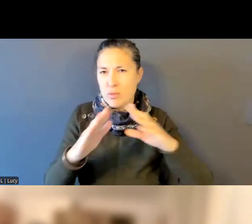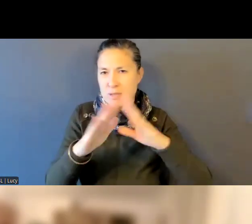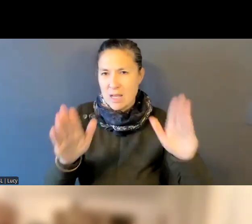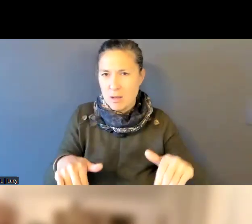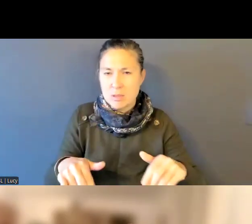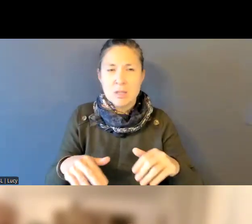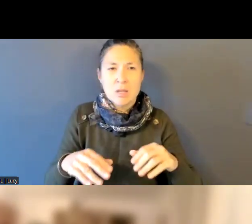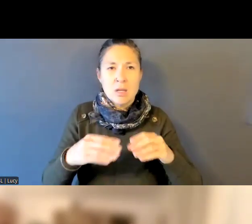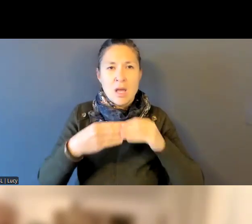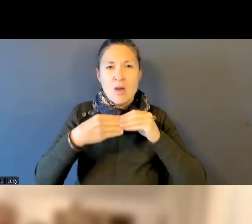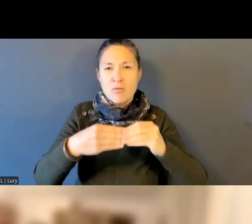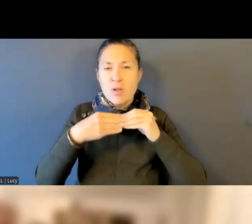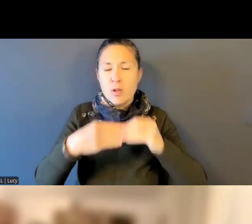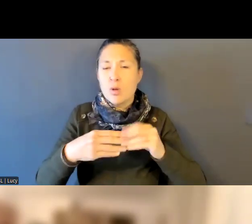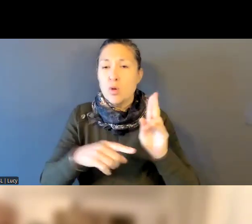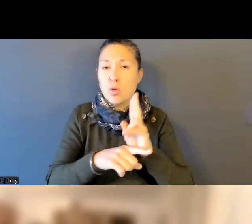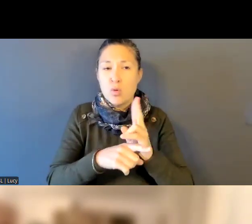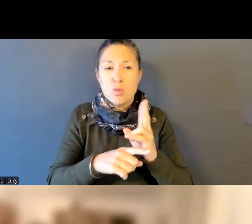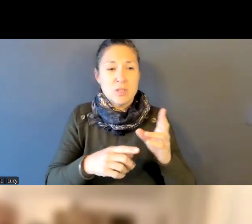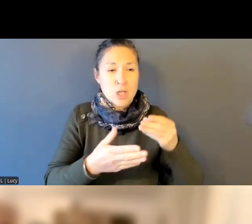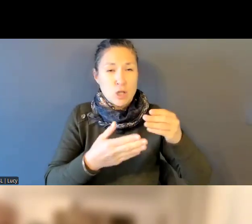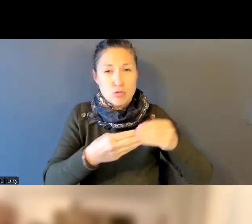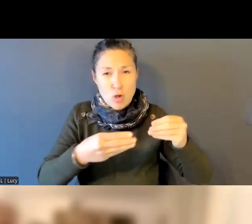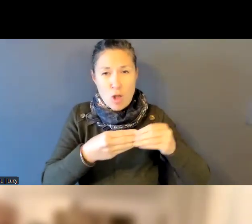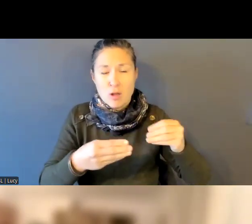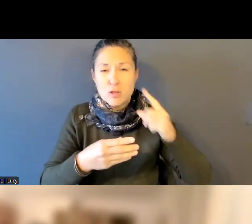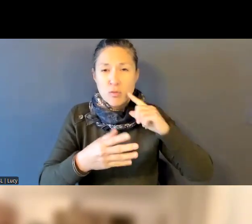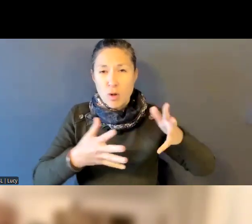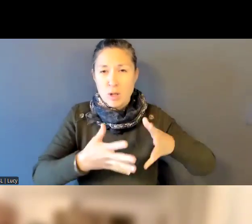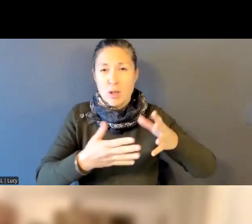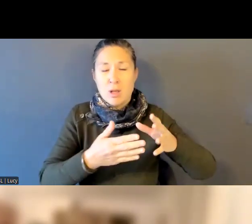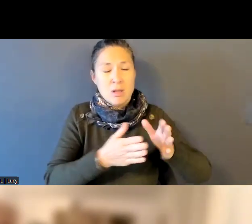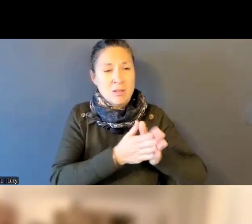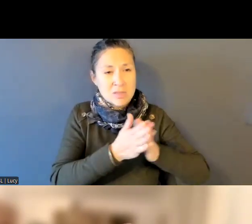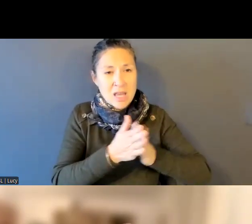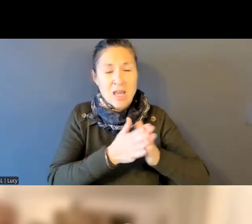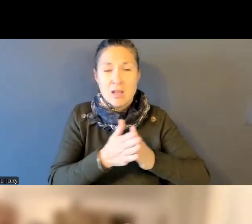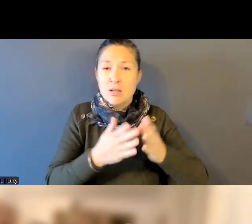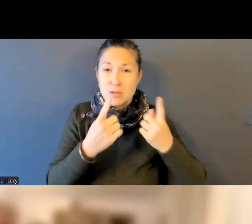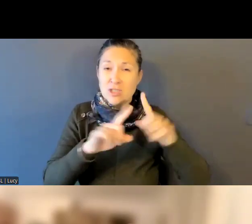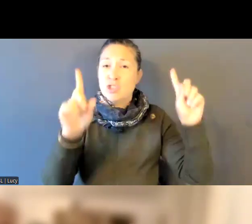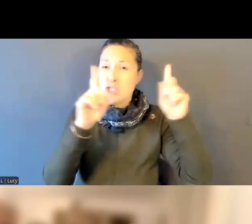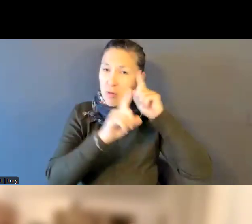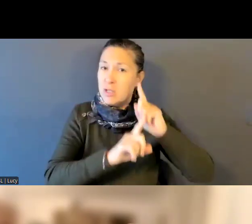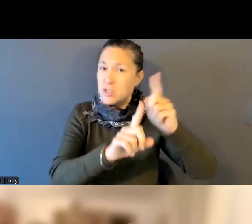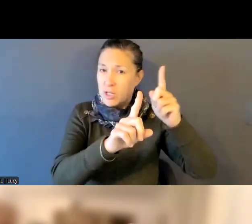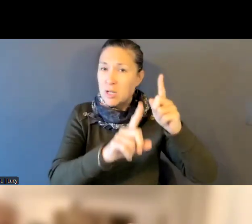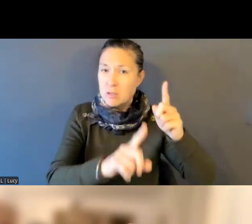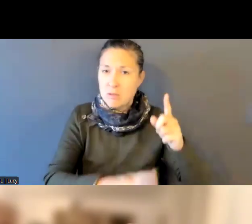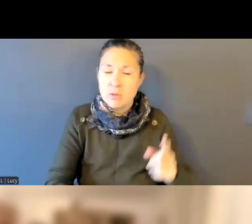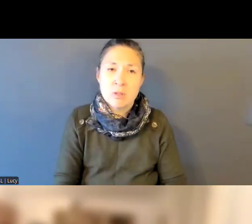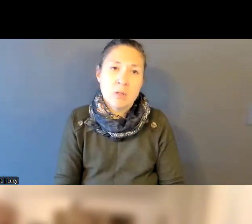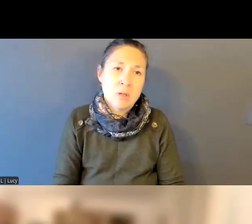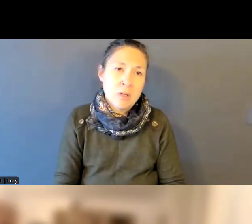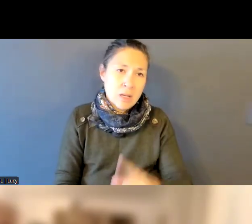use incentive dollars to meet these objectives. So I do think that this clearinghouse would be